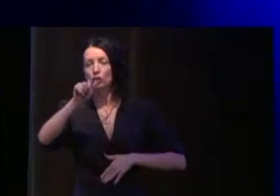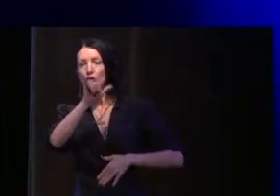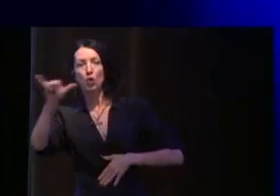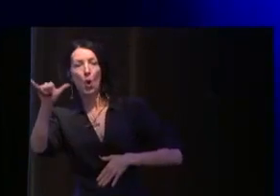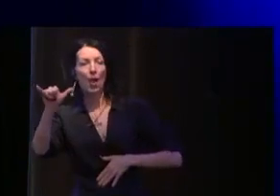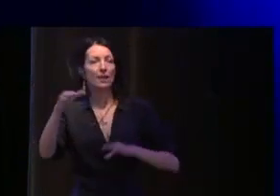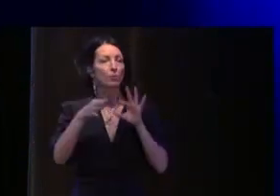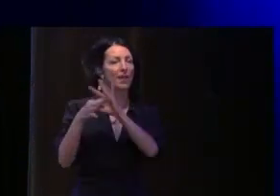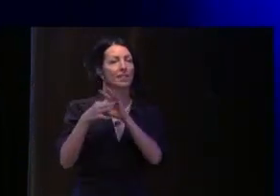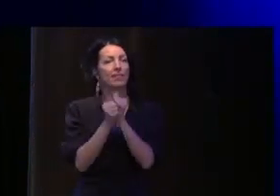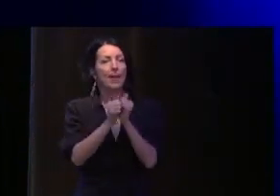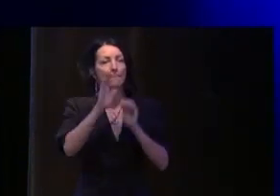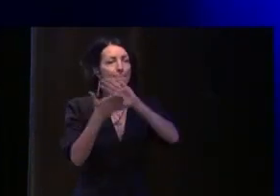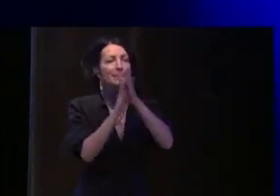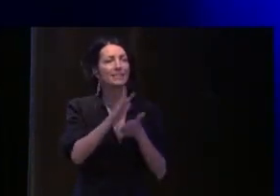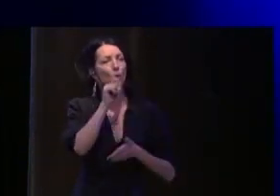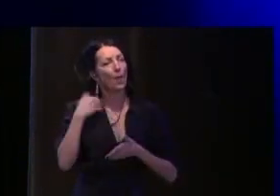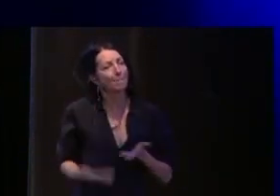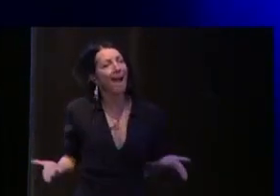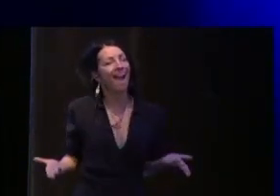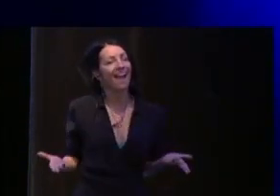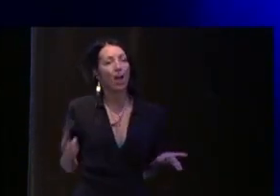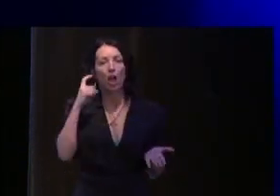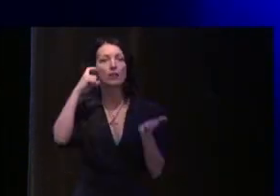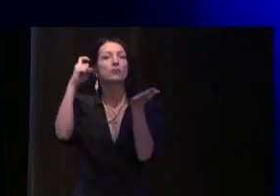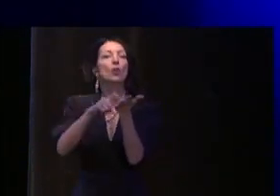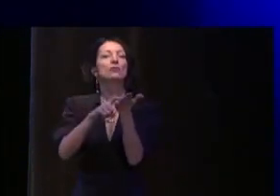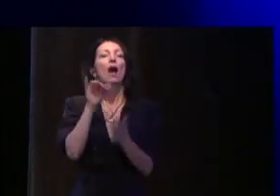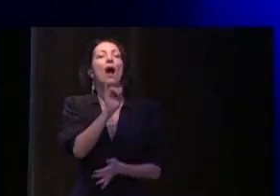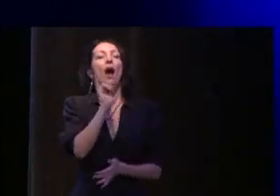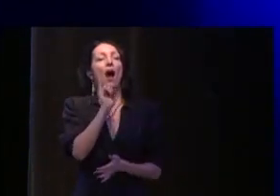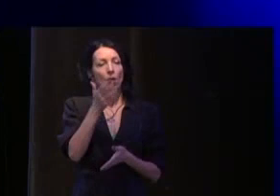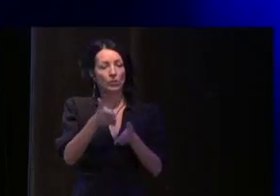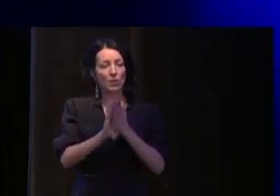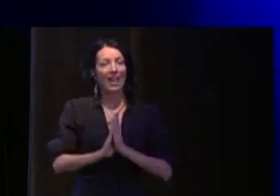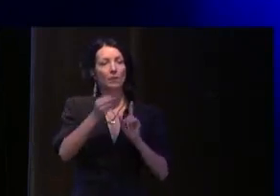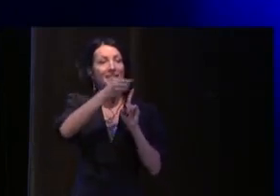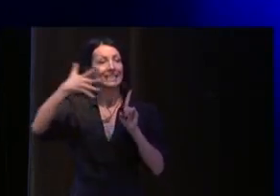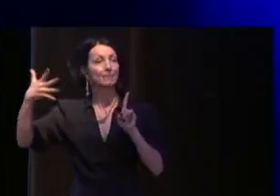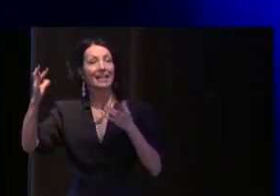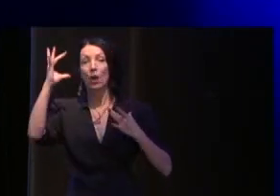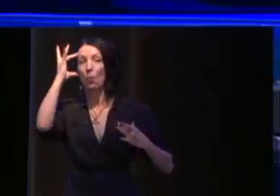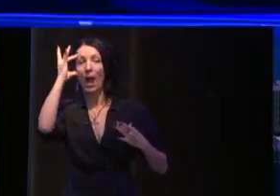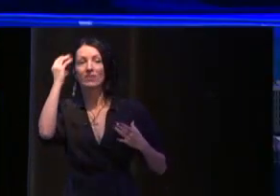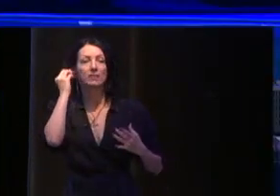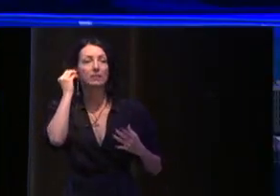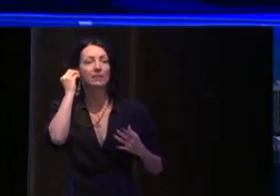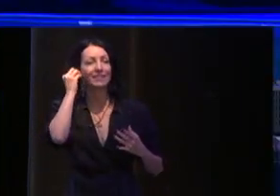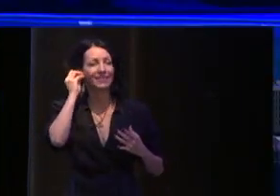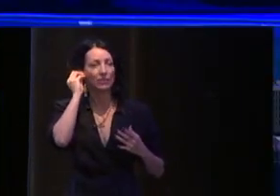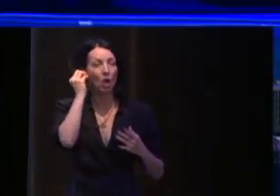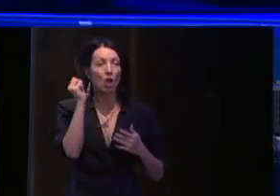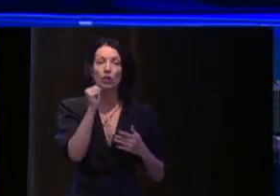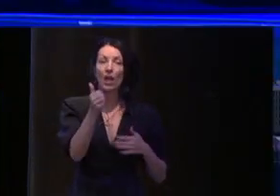in love? Who am I? And you'll begin to notice that as you ask yourself from that particular expanded awareness, that you are